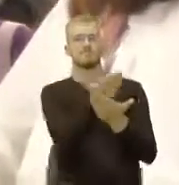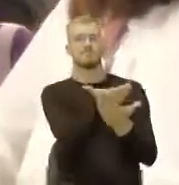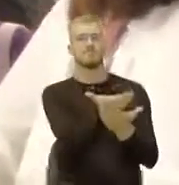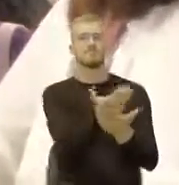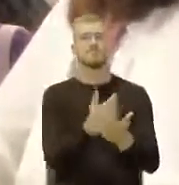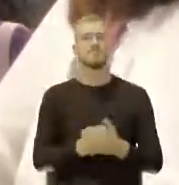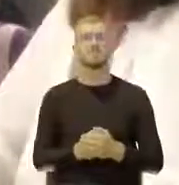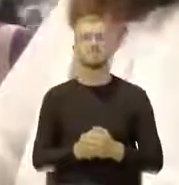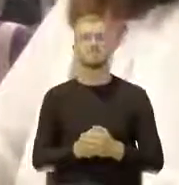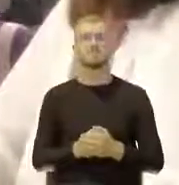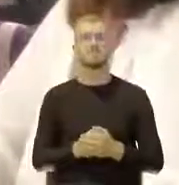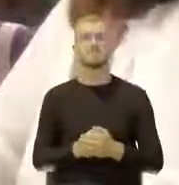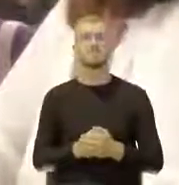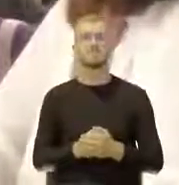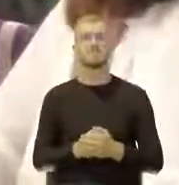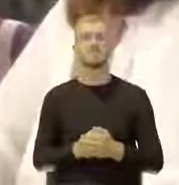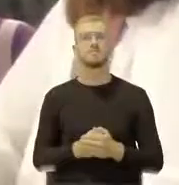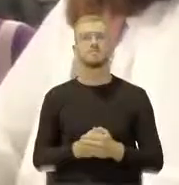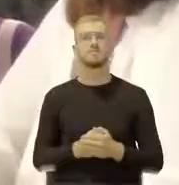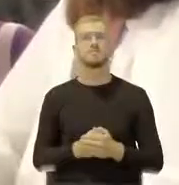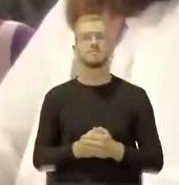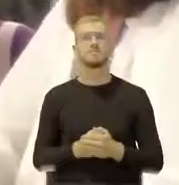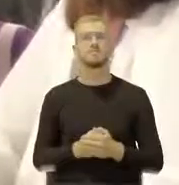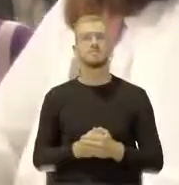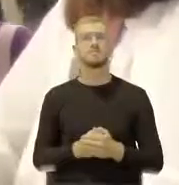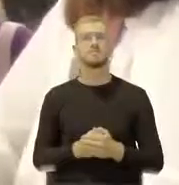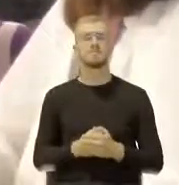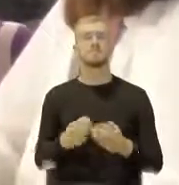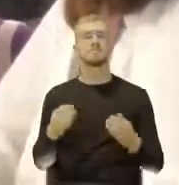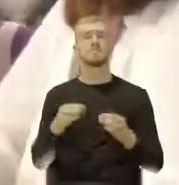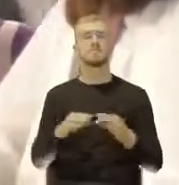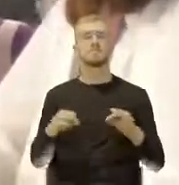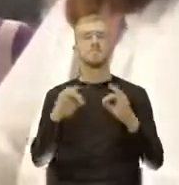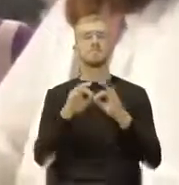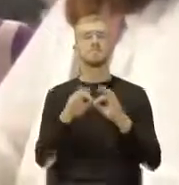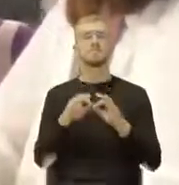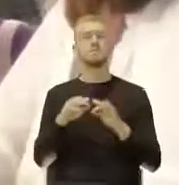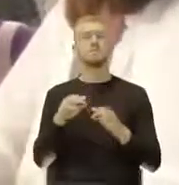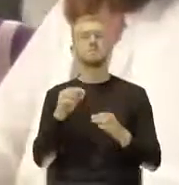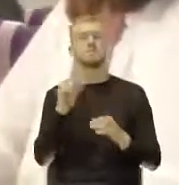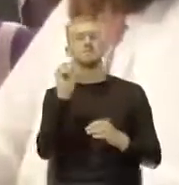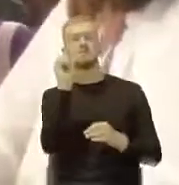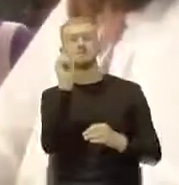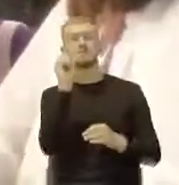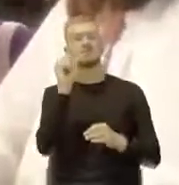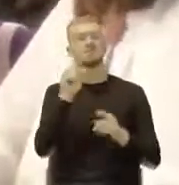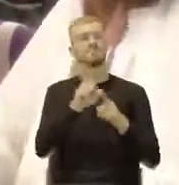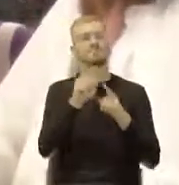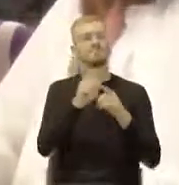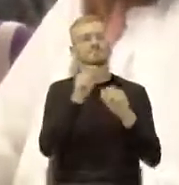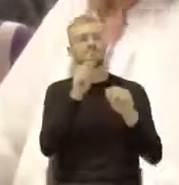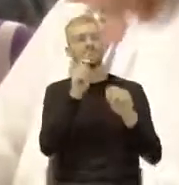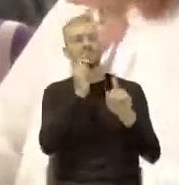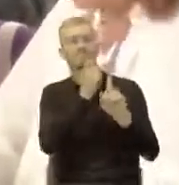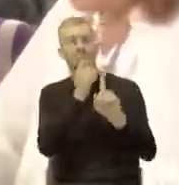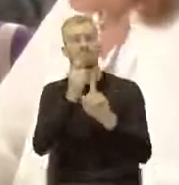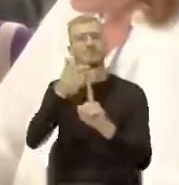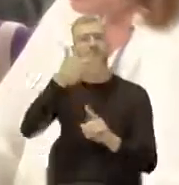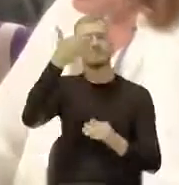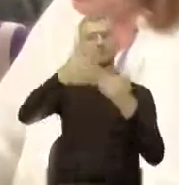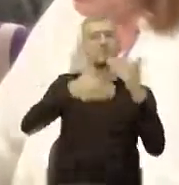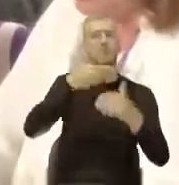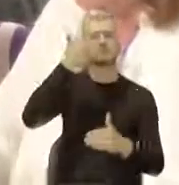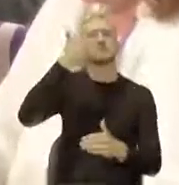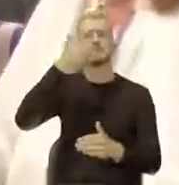decentralization in our countries, to be able to put the money where the citizens are, which means